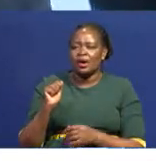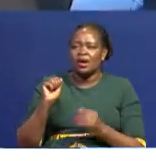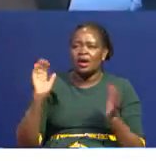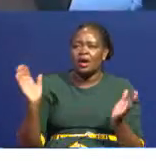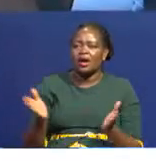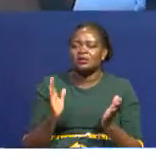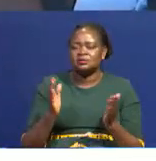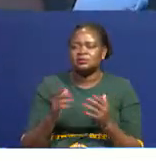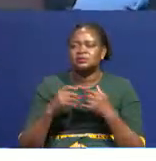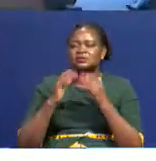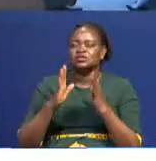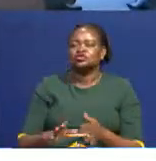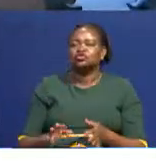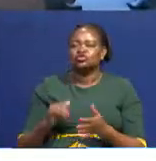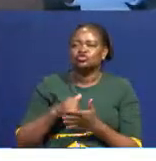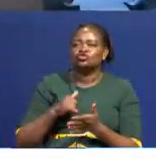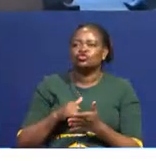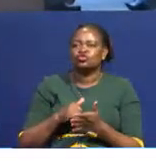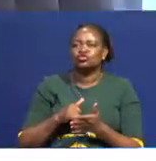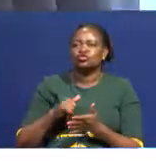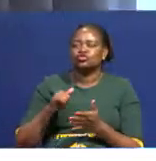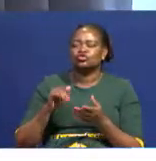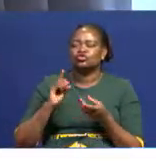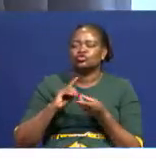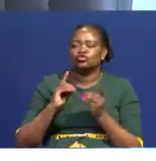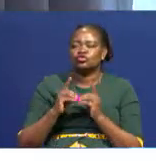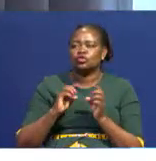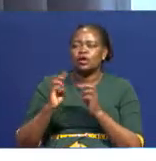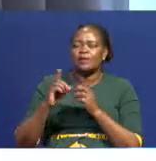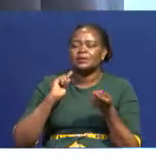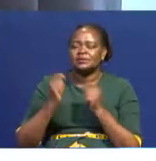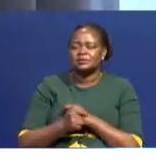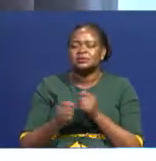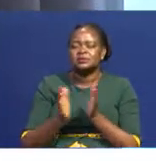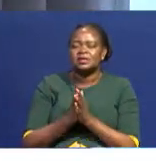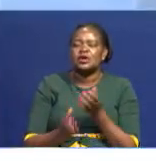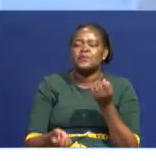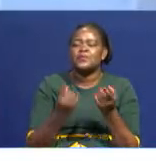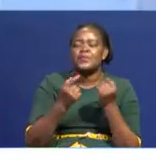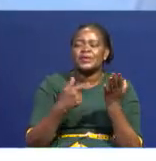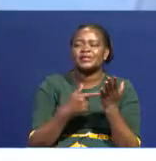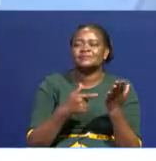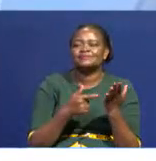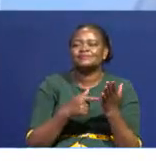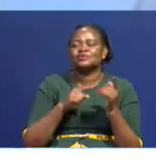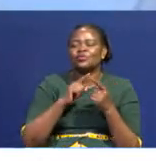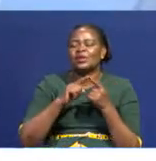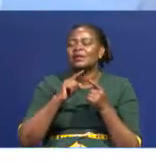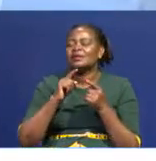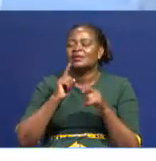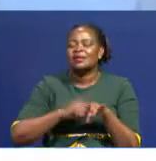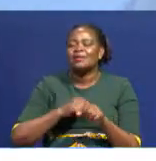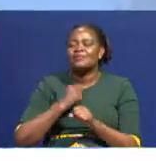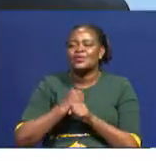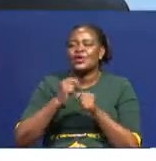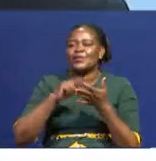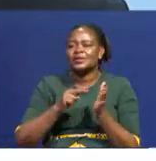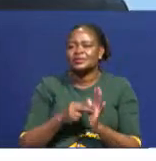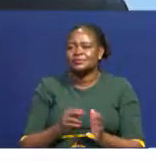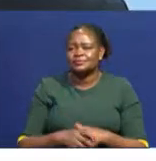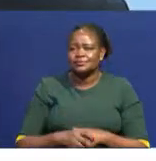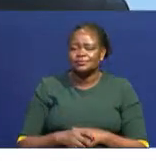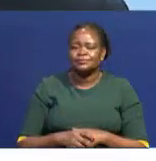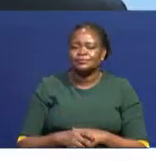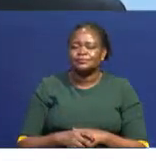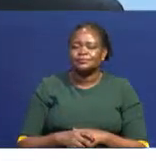urged engineers to incorporate data, climate change trends and emerging technologies when undertaking projects. Make sure